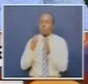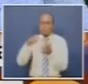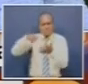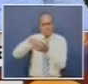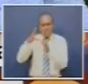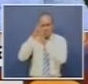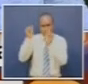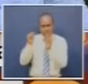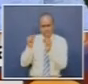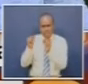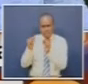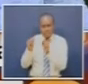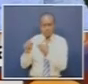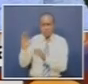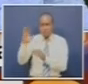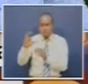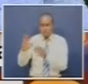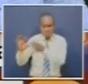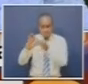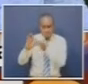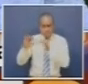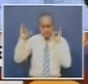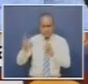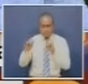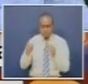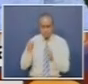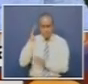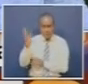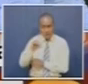problem, Cord may still be intact and he may still be in Cord?